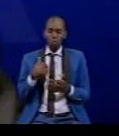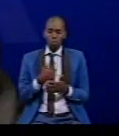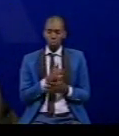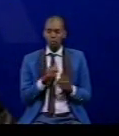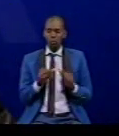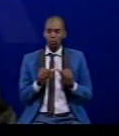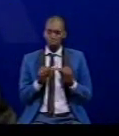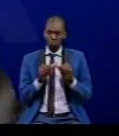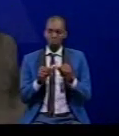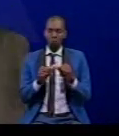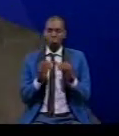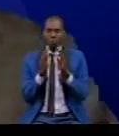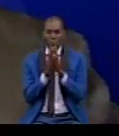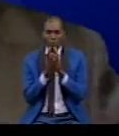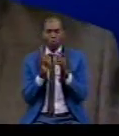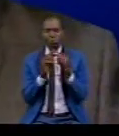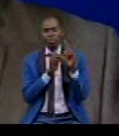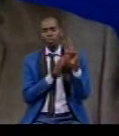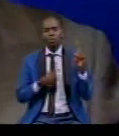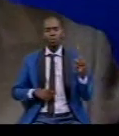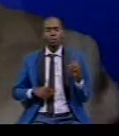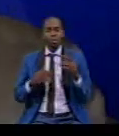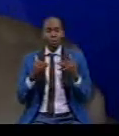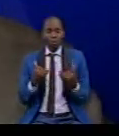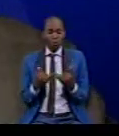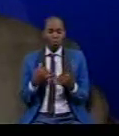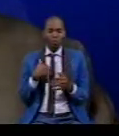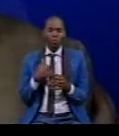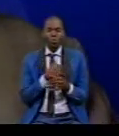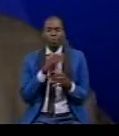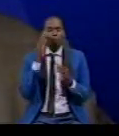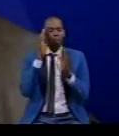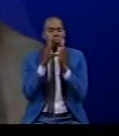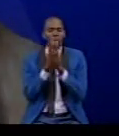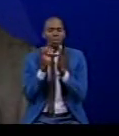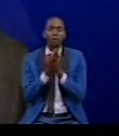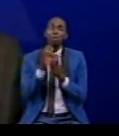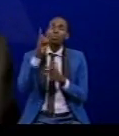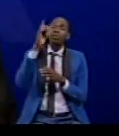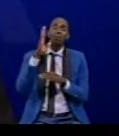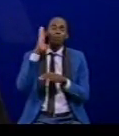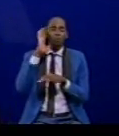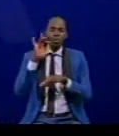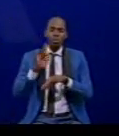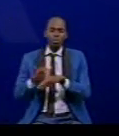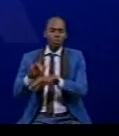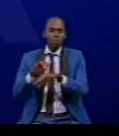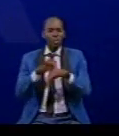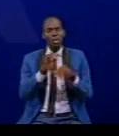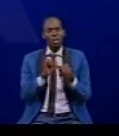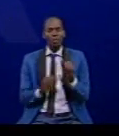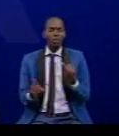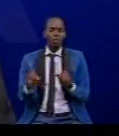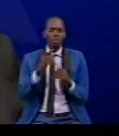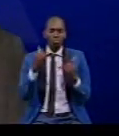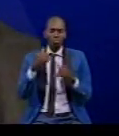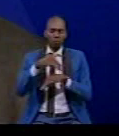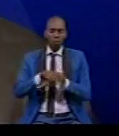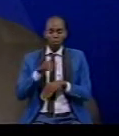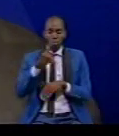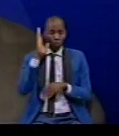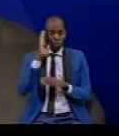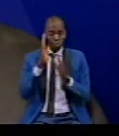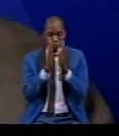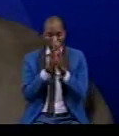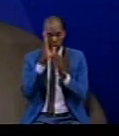being blind. God will bring judgment upon them because they are taking the knowledgeable